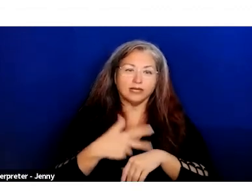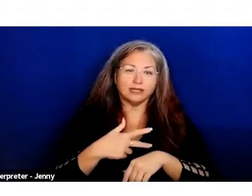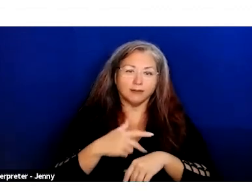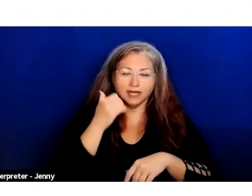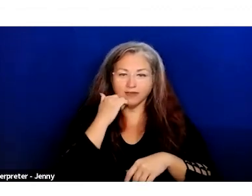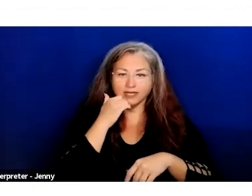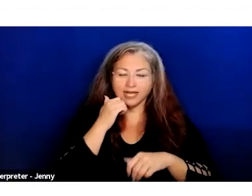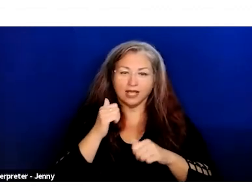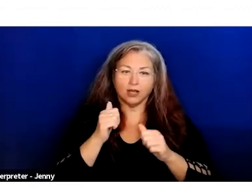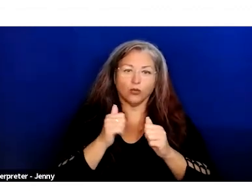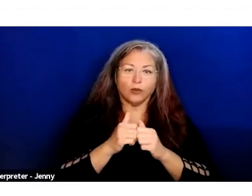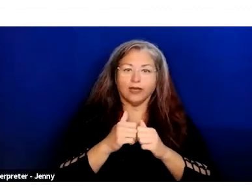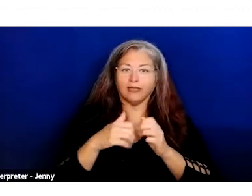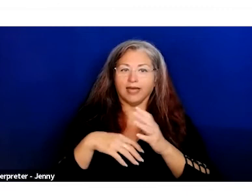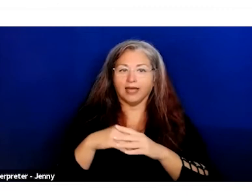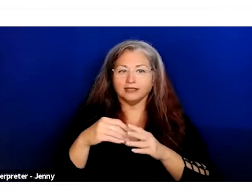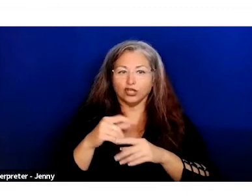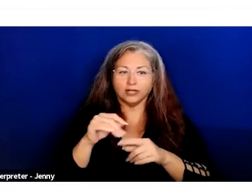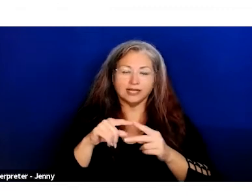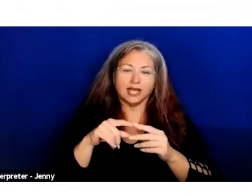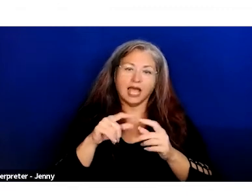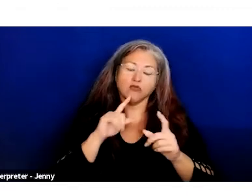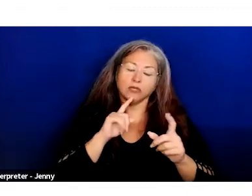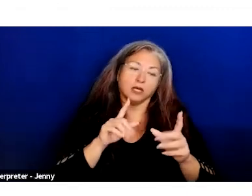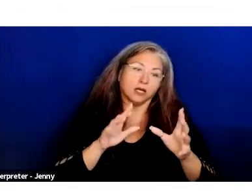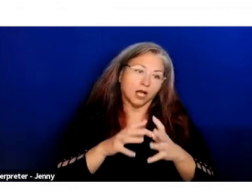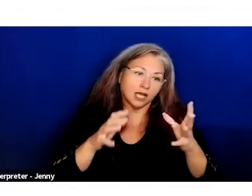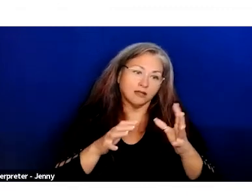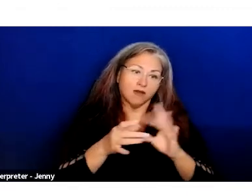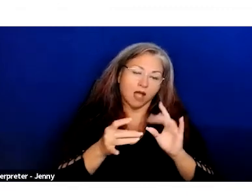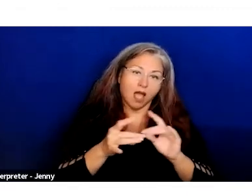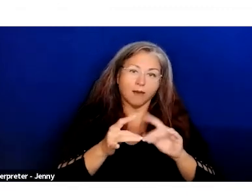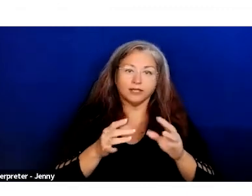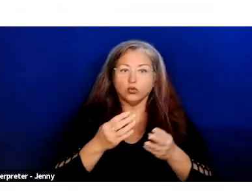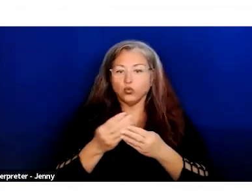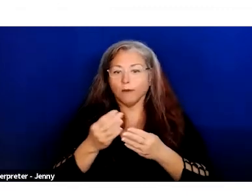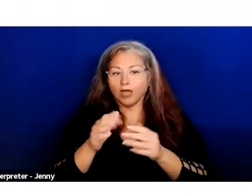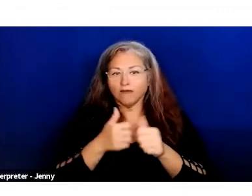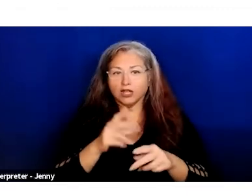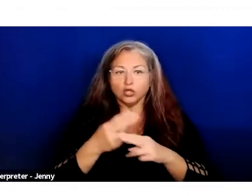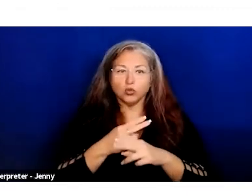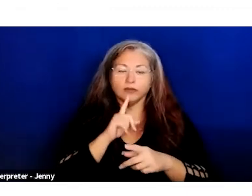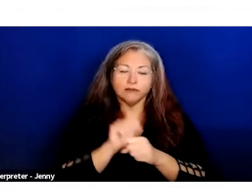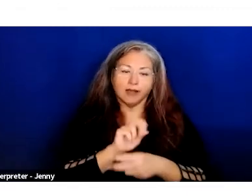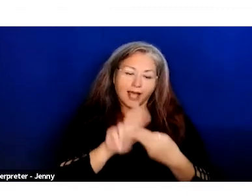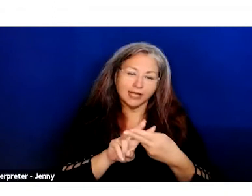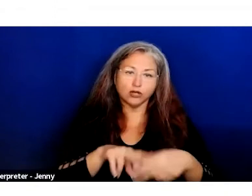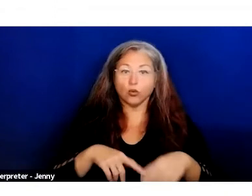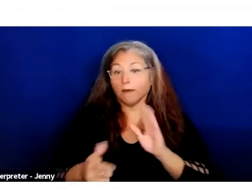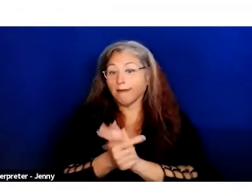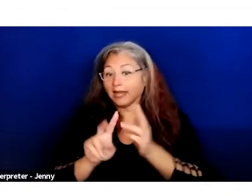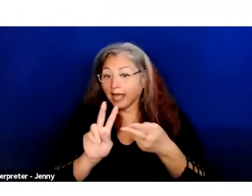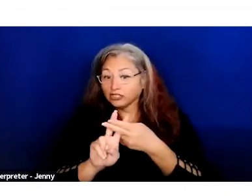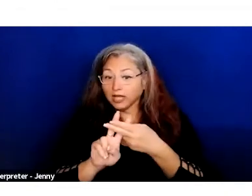any external links, excessive commenting, buying followers, using inauthentic hashtags, using banned hashtags,